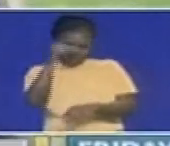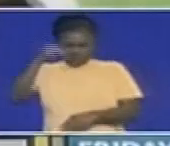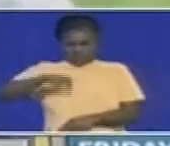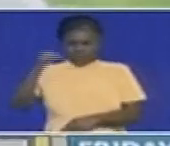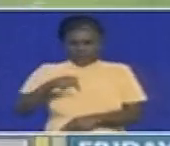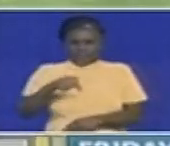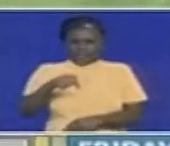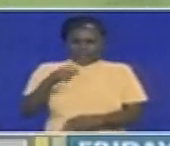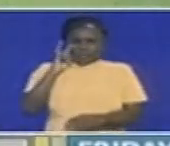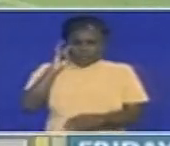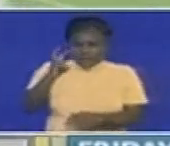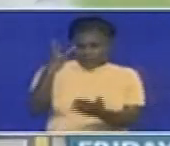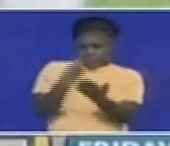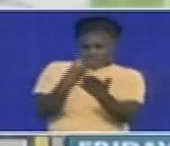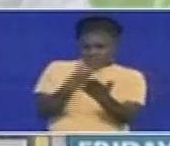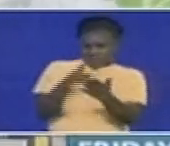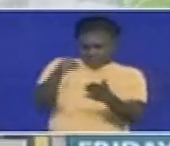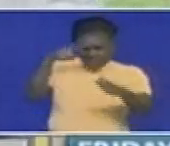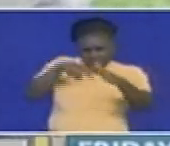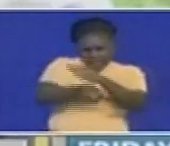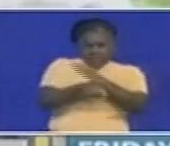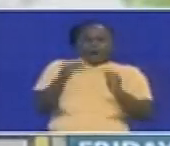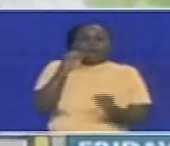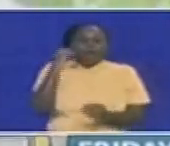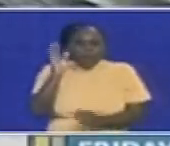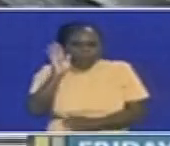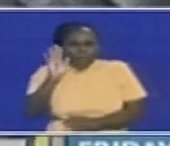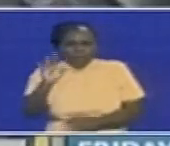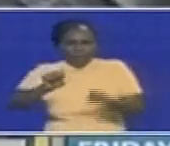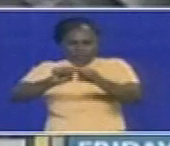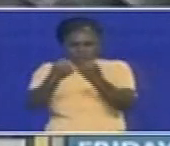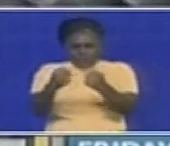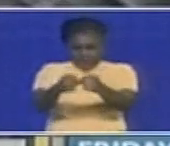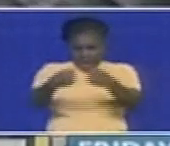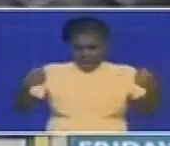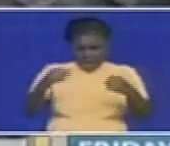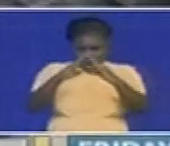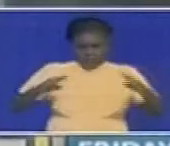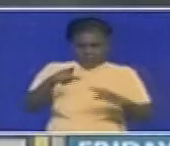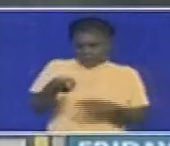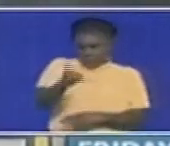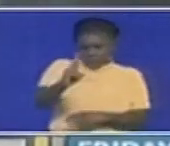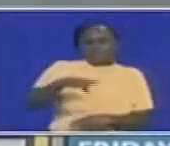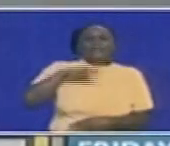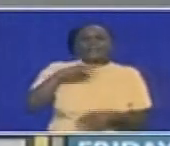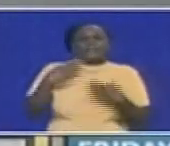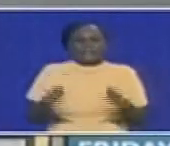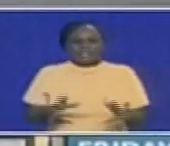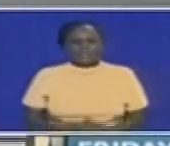Now, eyewitnesses said the hooligans went into Ondiek's home, broke into his house, and then shot him dead.